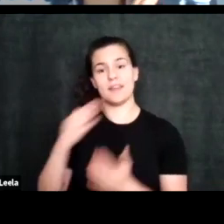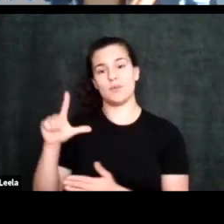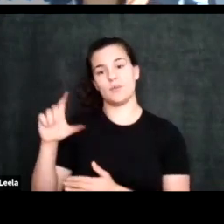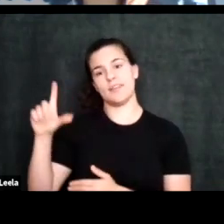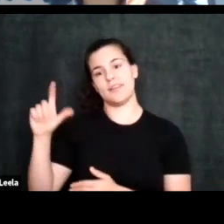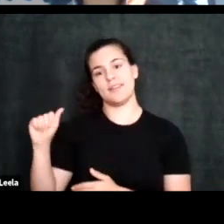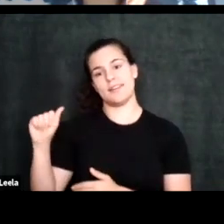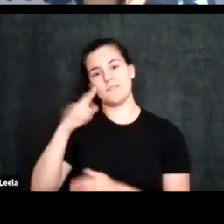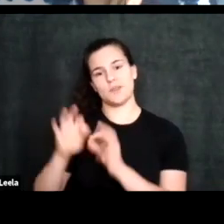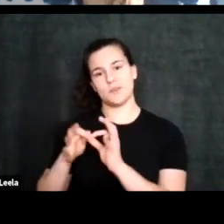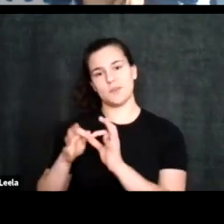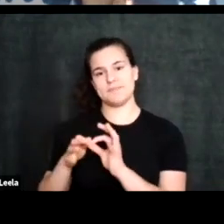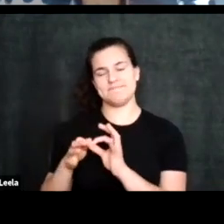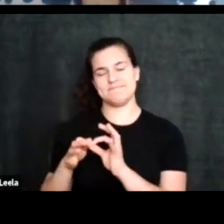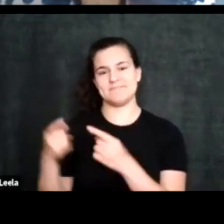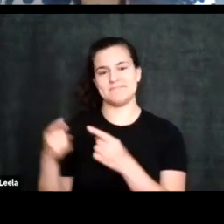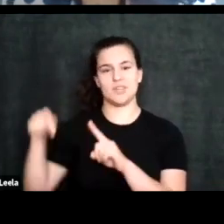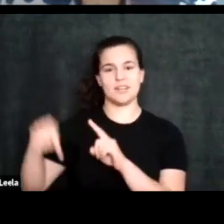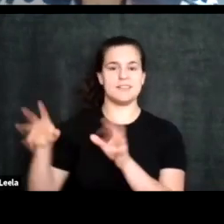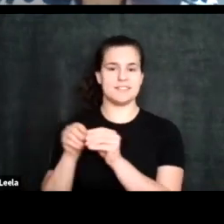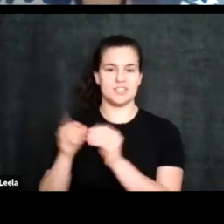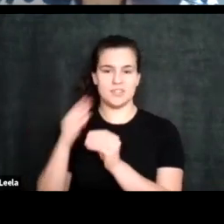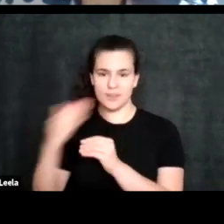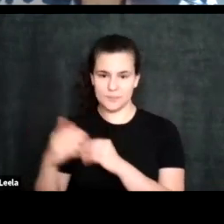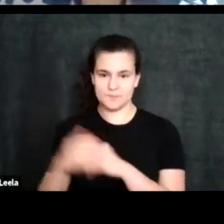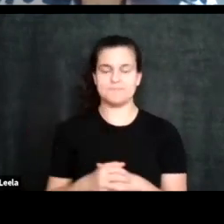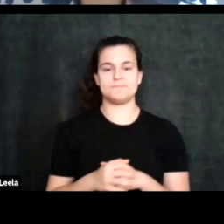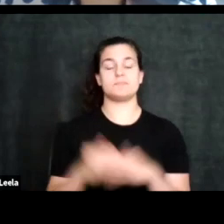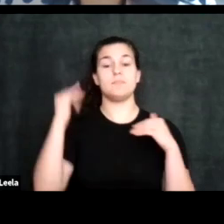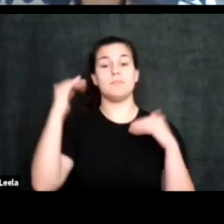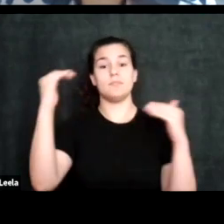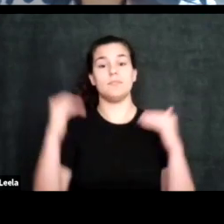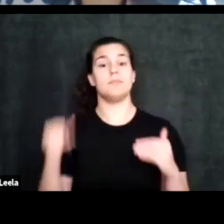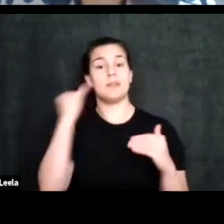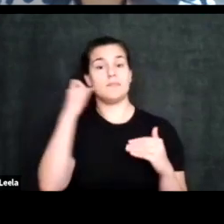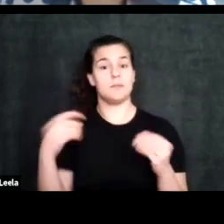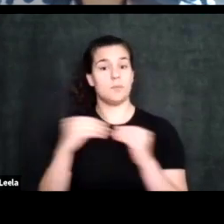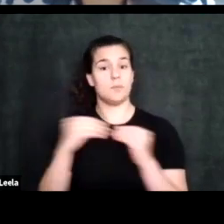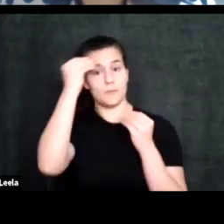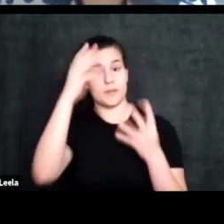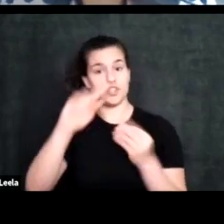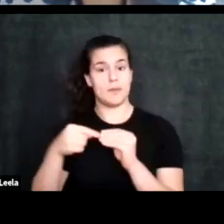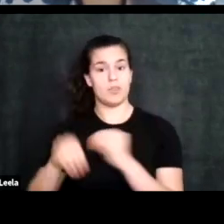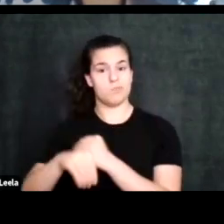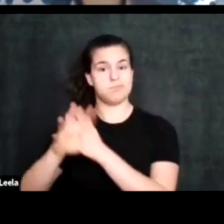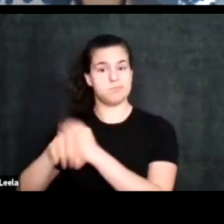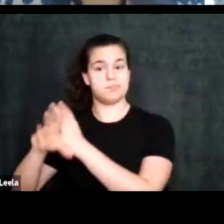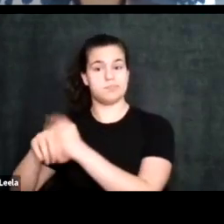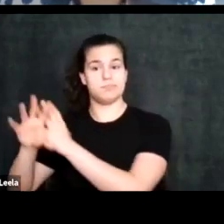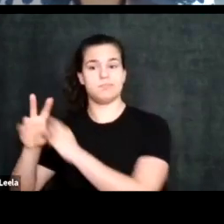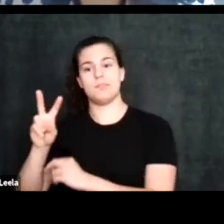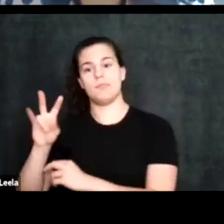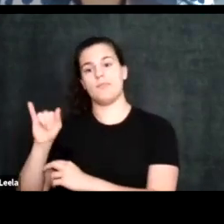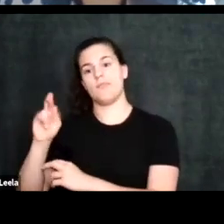for interpreting during this session. For more information about our virtual events, you guys can go